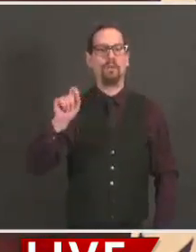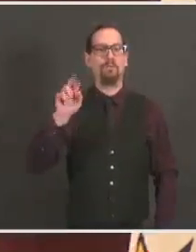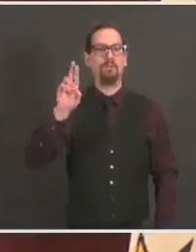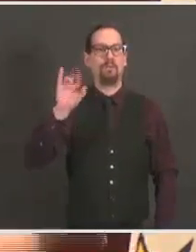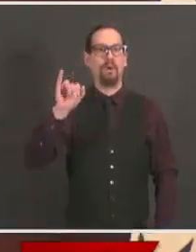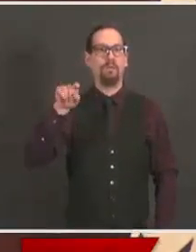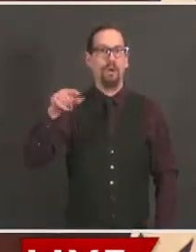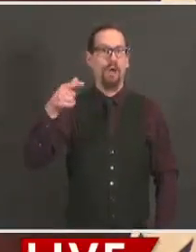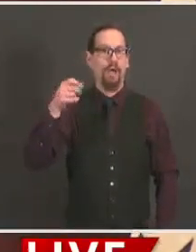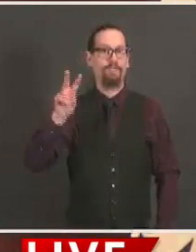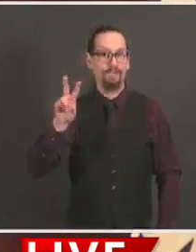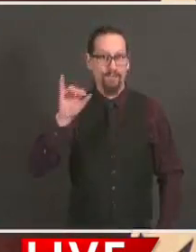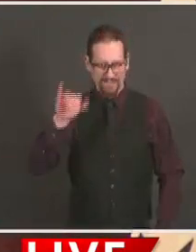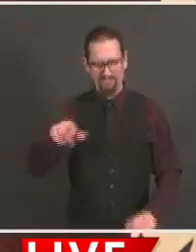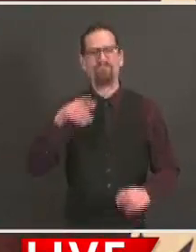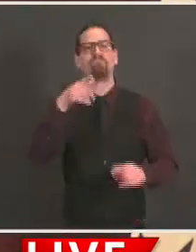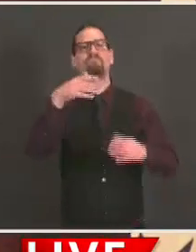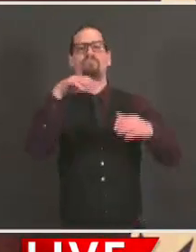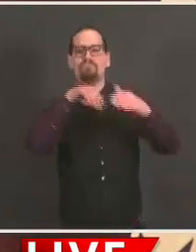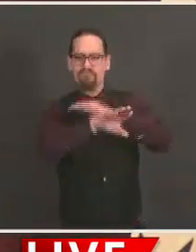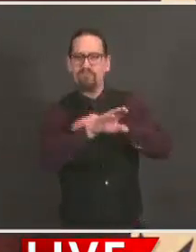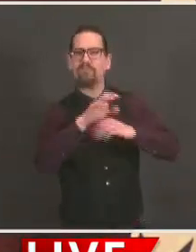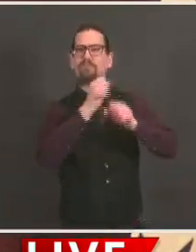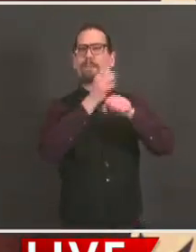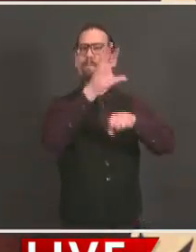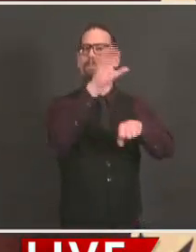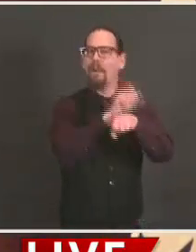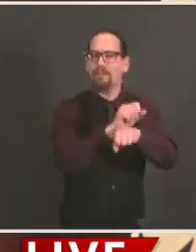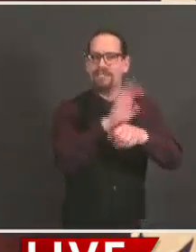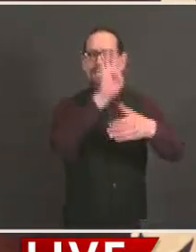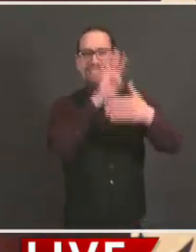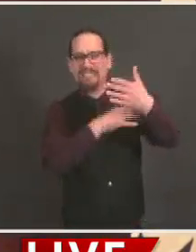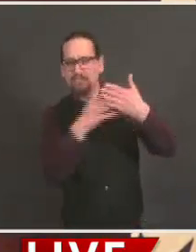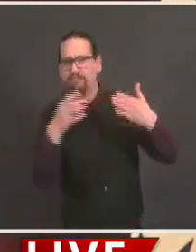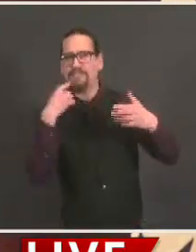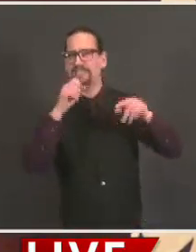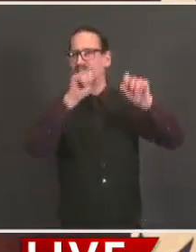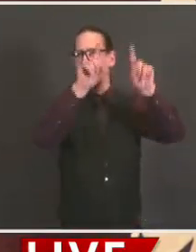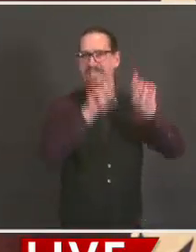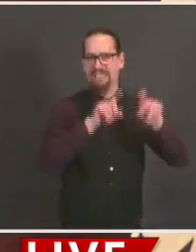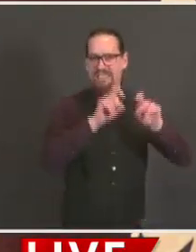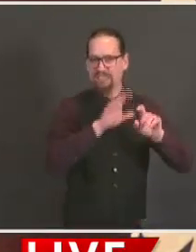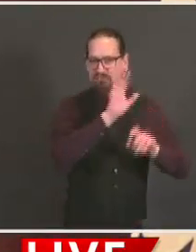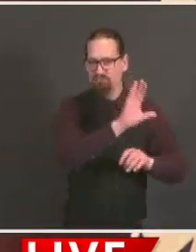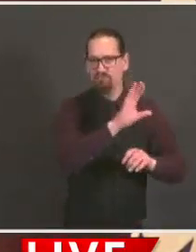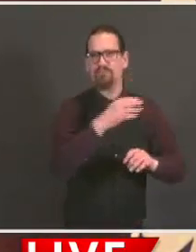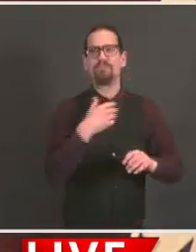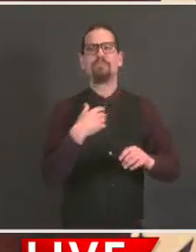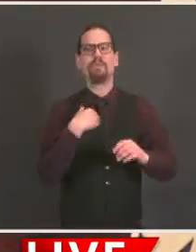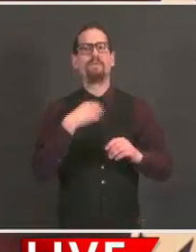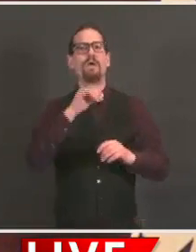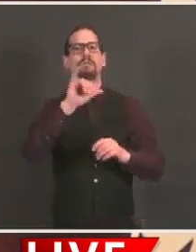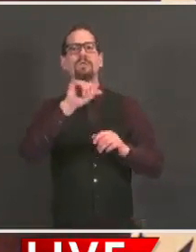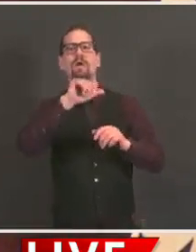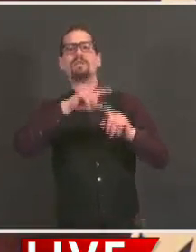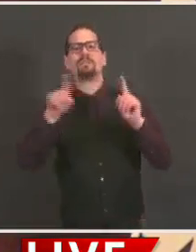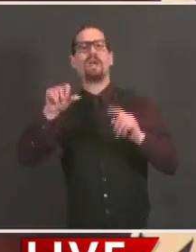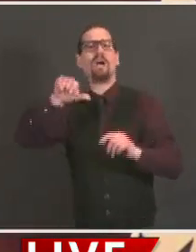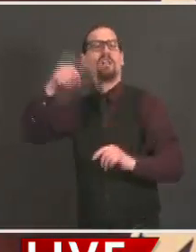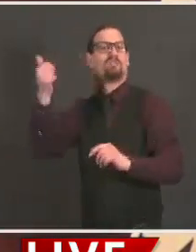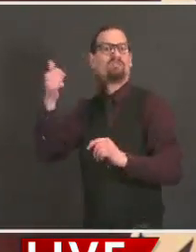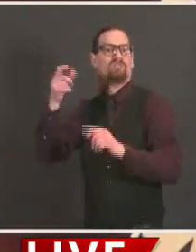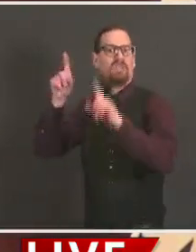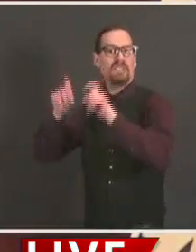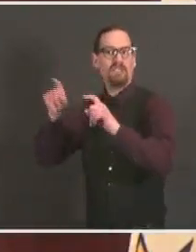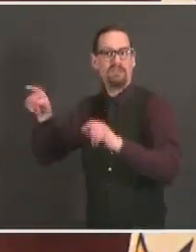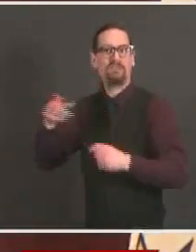are also multiple other types of testing sites. You can get it through your provider, and you can